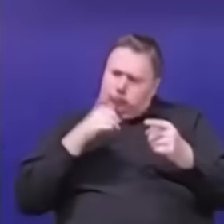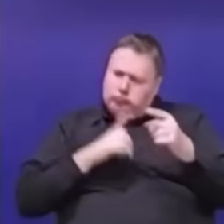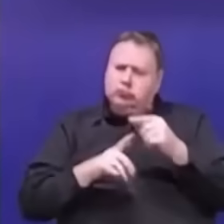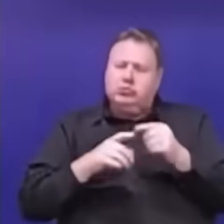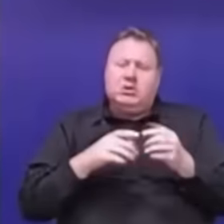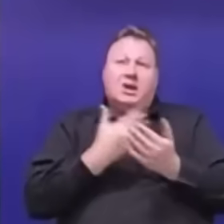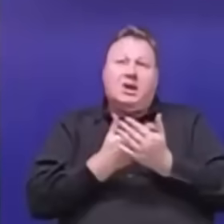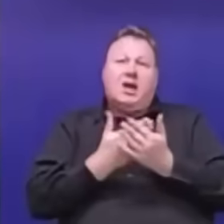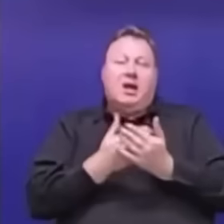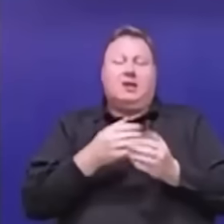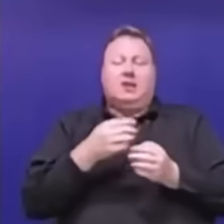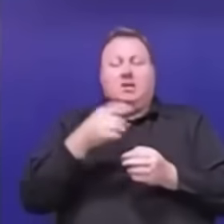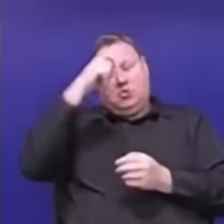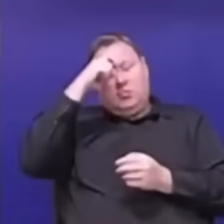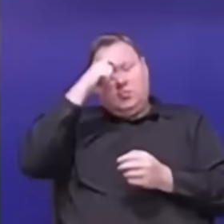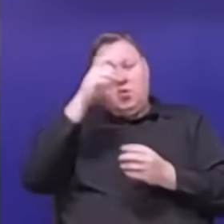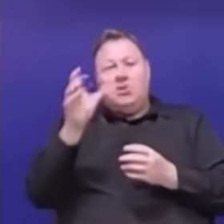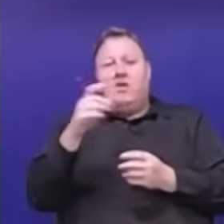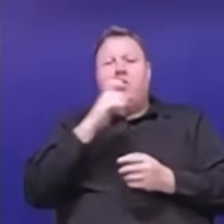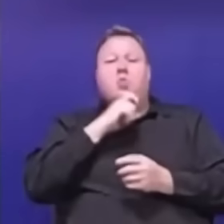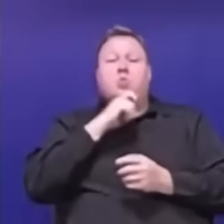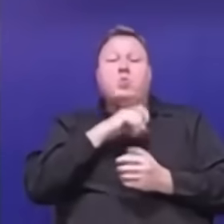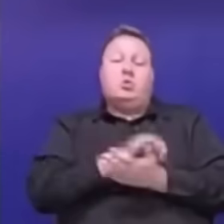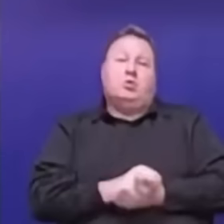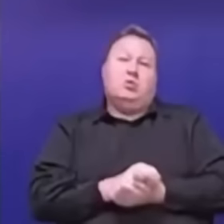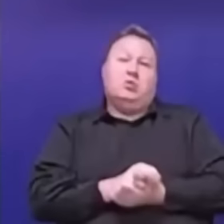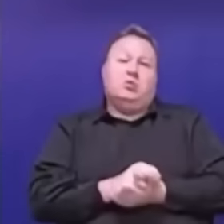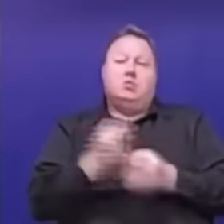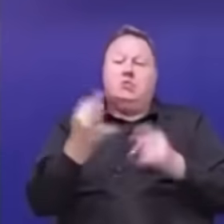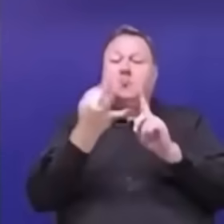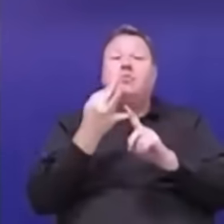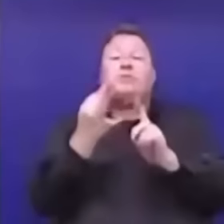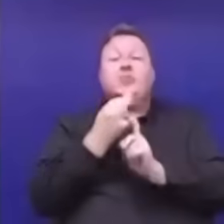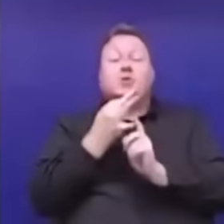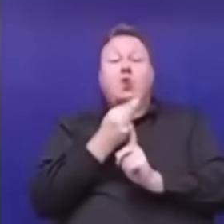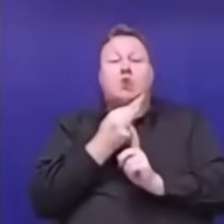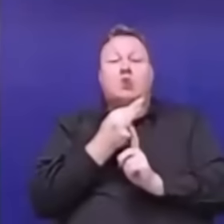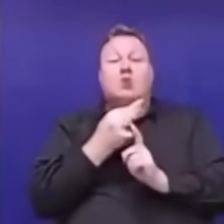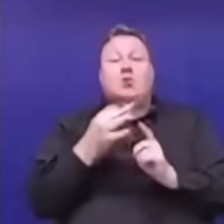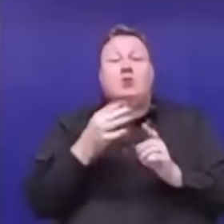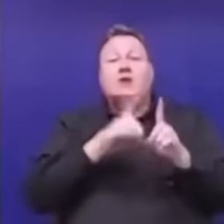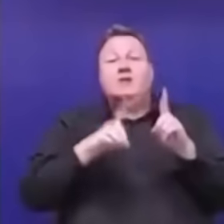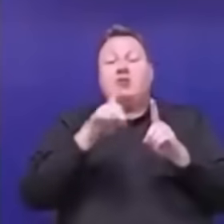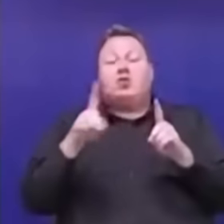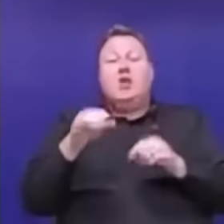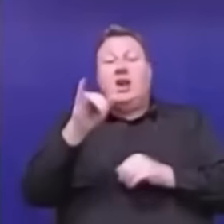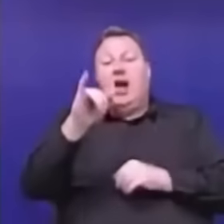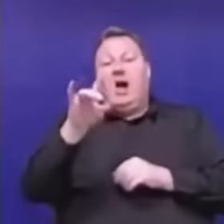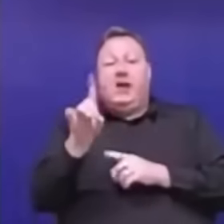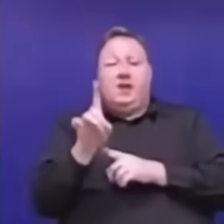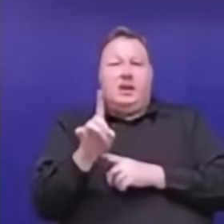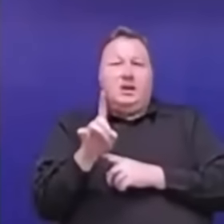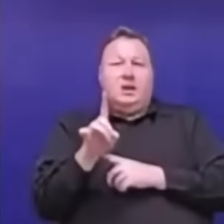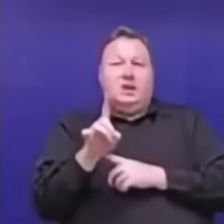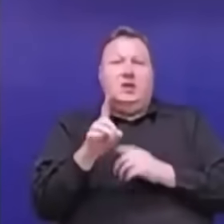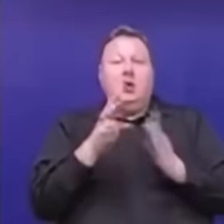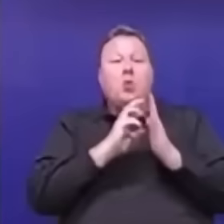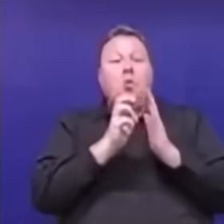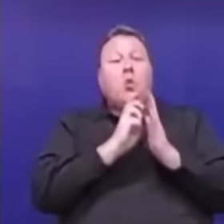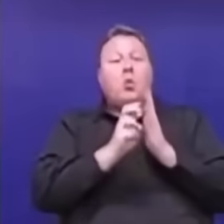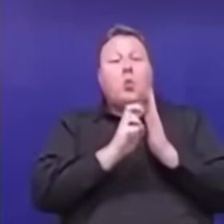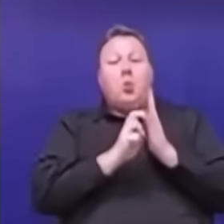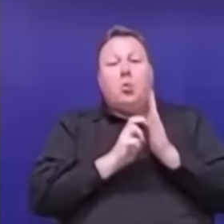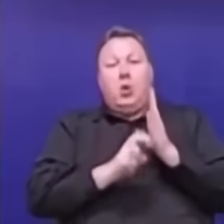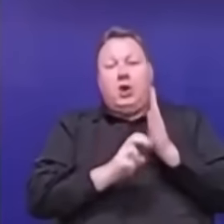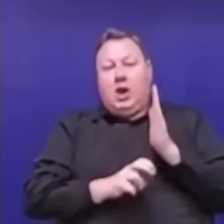Home Affairs at home. For our third flagship reform, digital ID, we have recently published draft regulations in terms